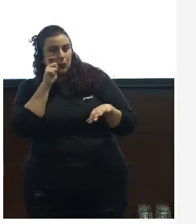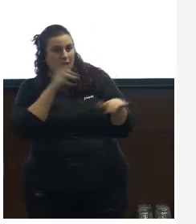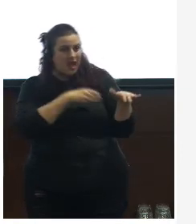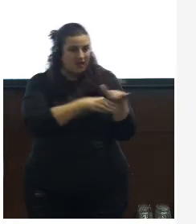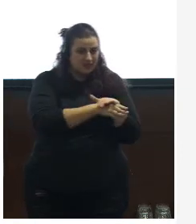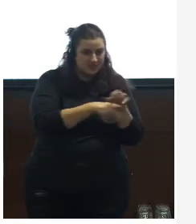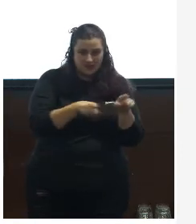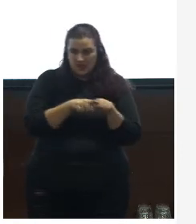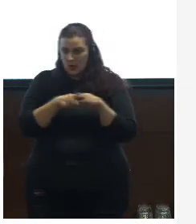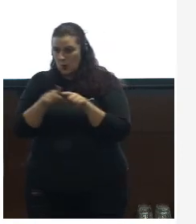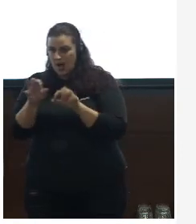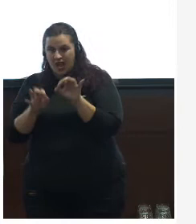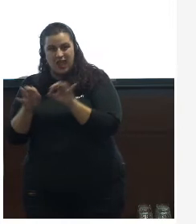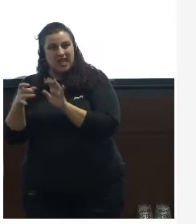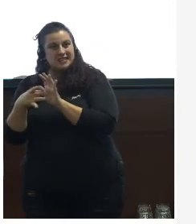a wheelchair user.